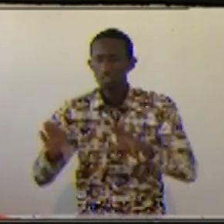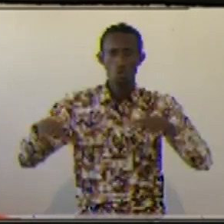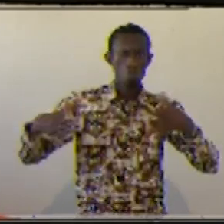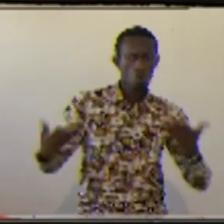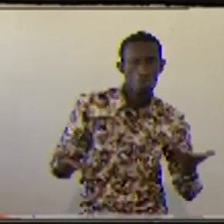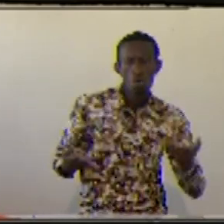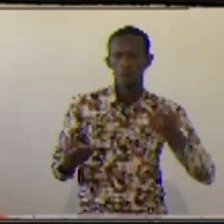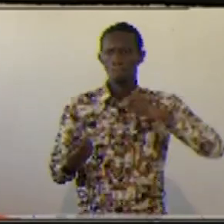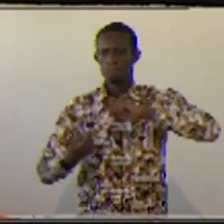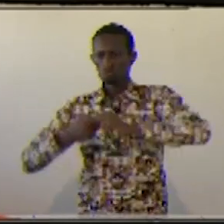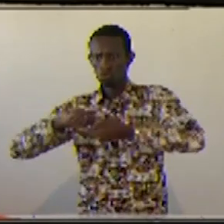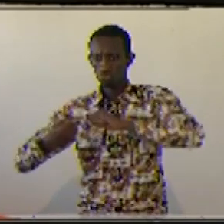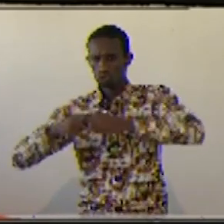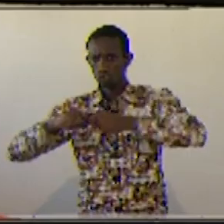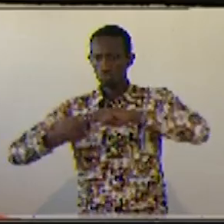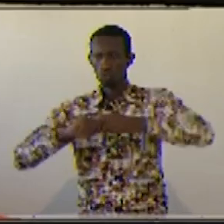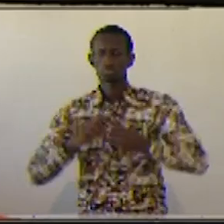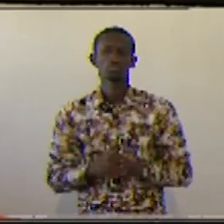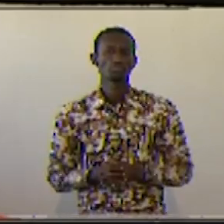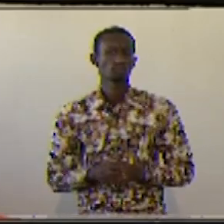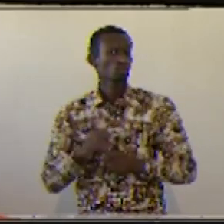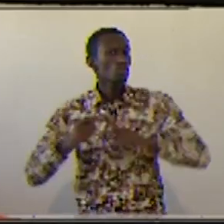Active metals means what?